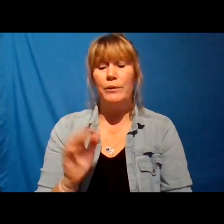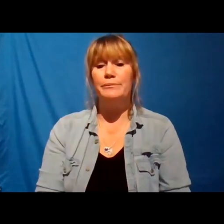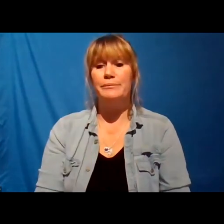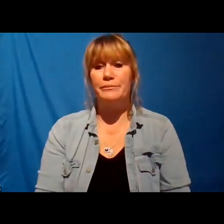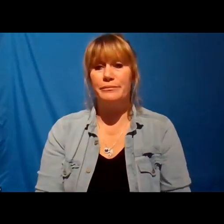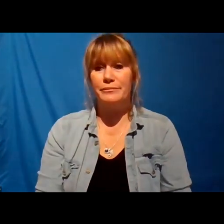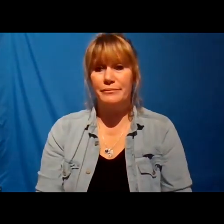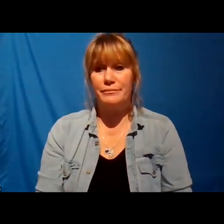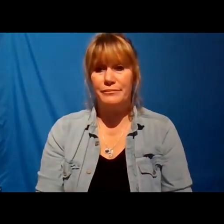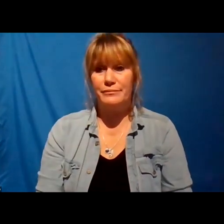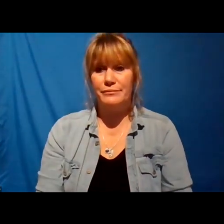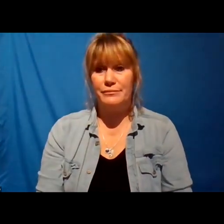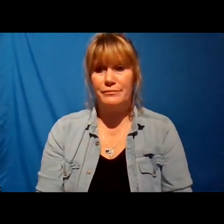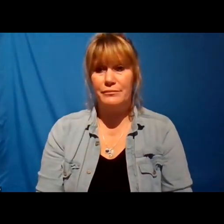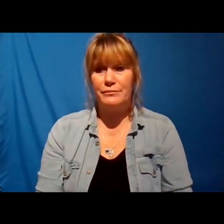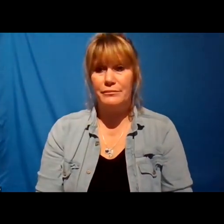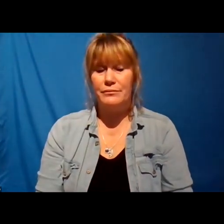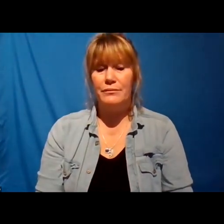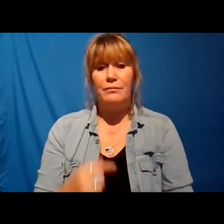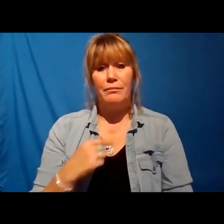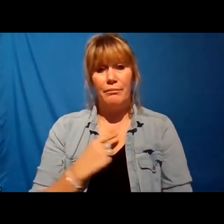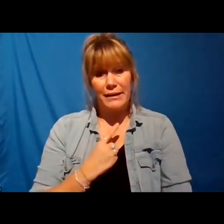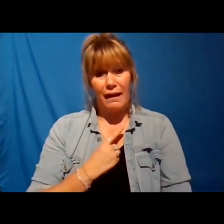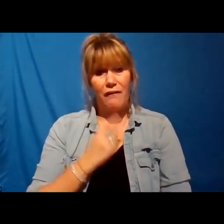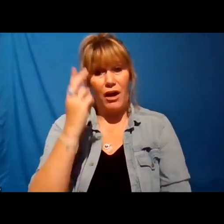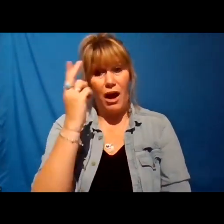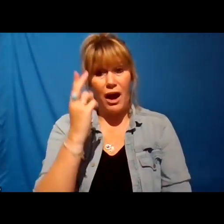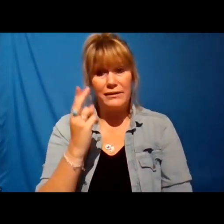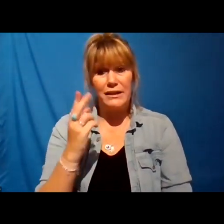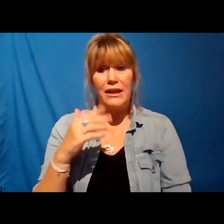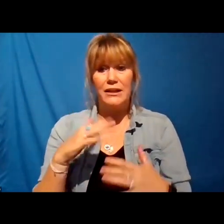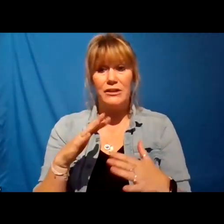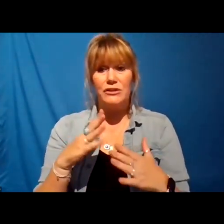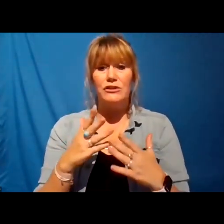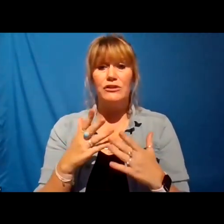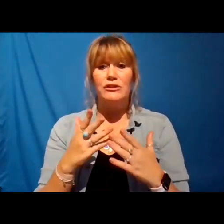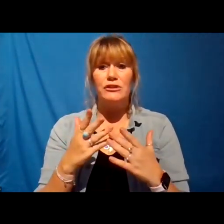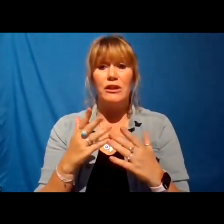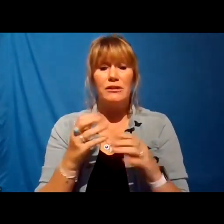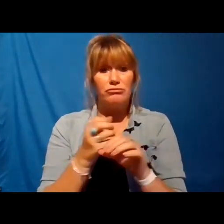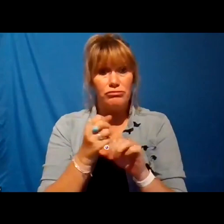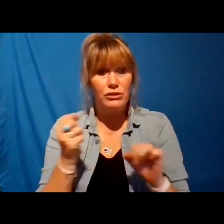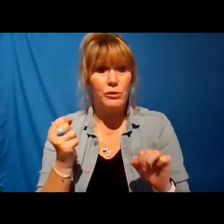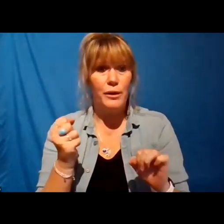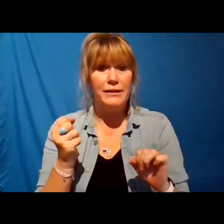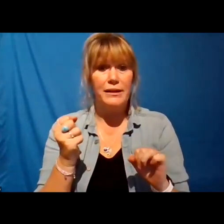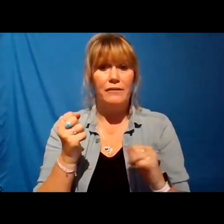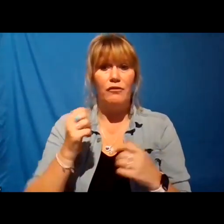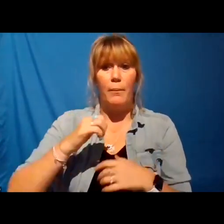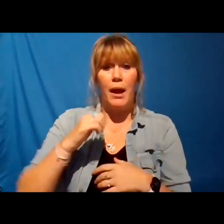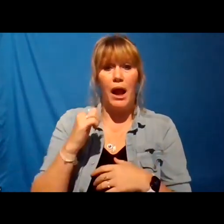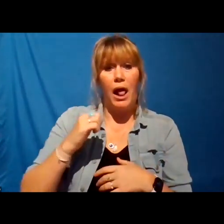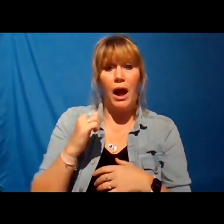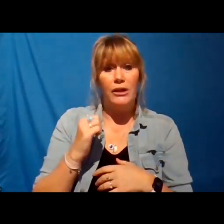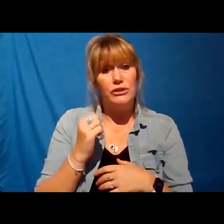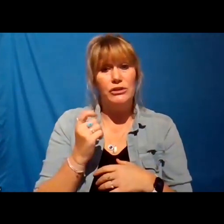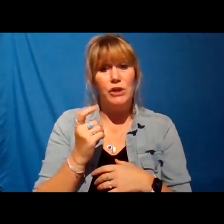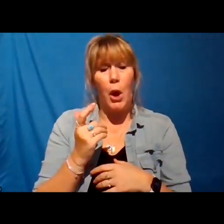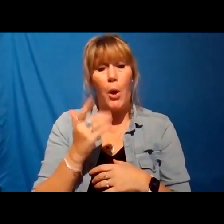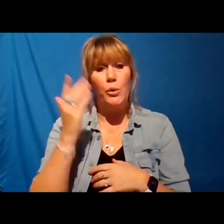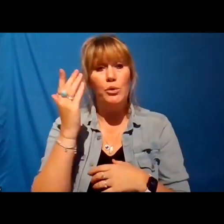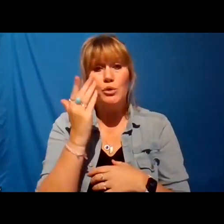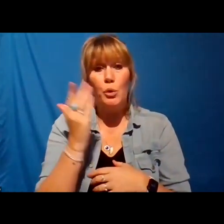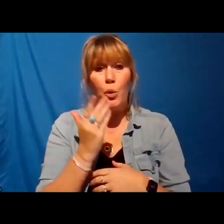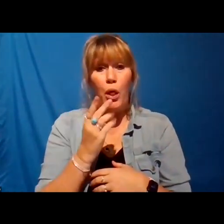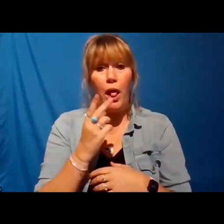I'm an artist. I've just graduated from Glasgow School of Art, and I live in Glasgow still.